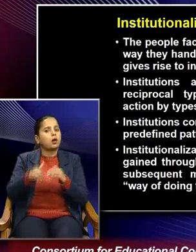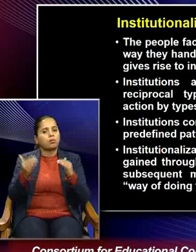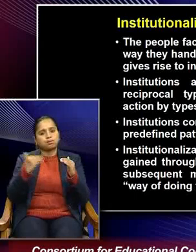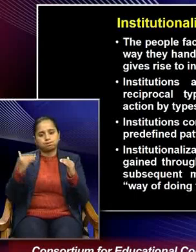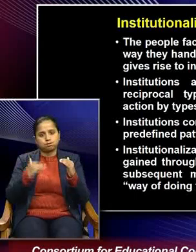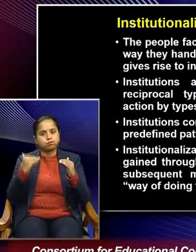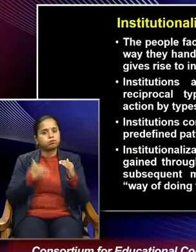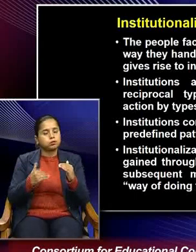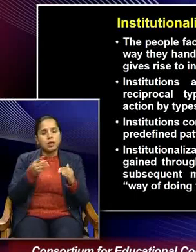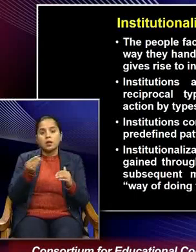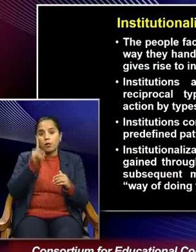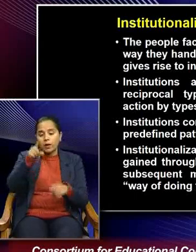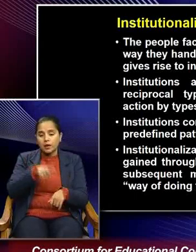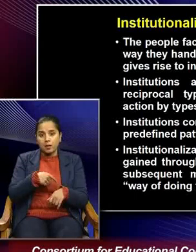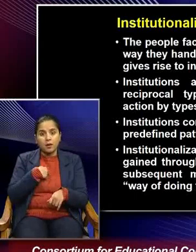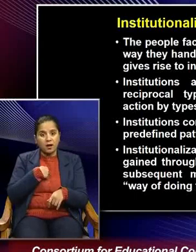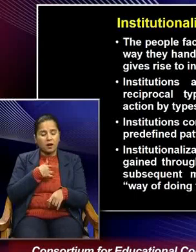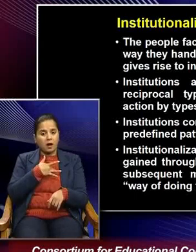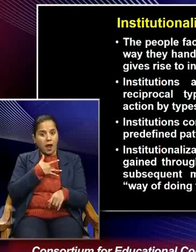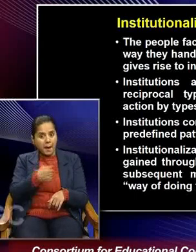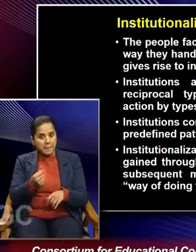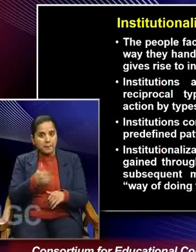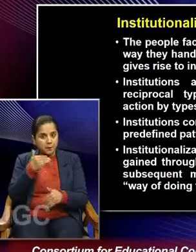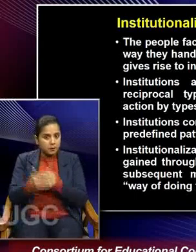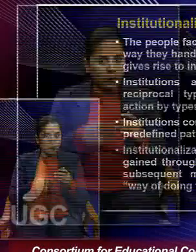a particular habit is kind of